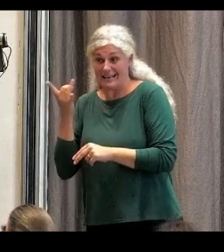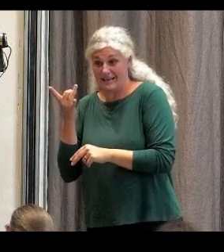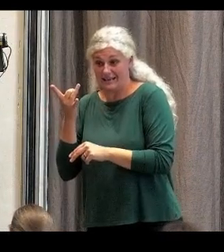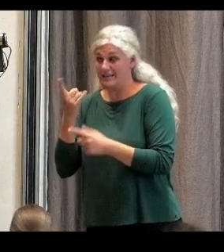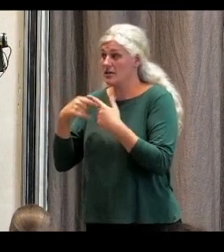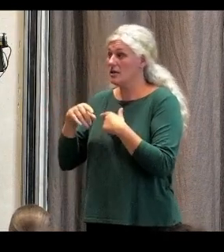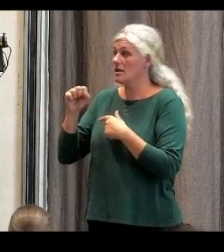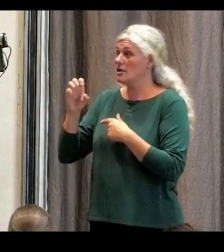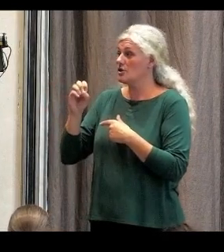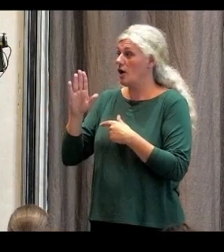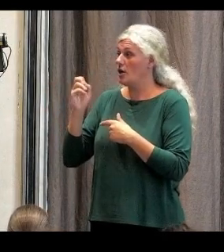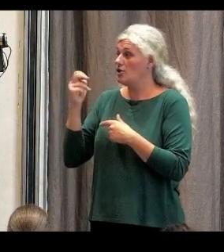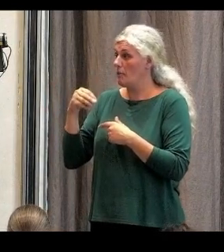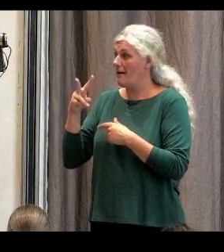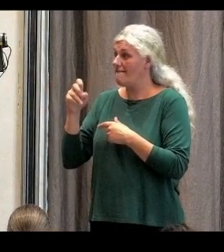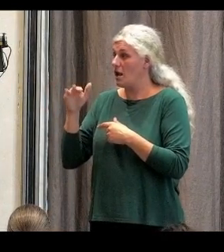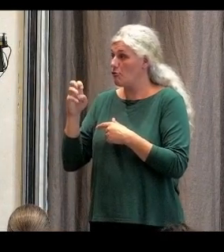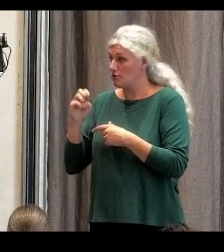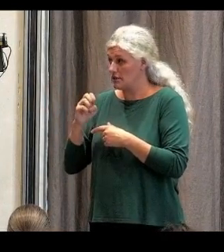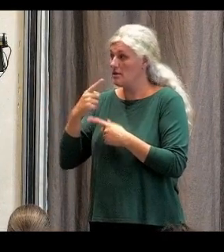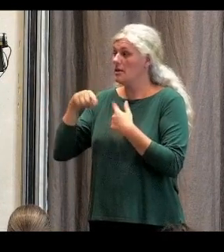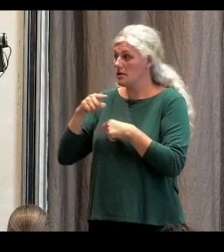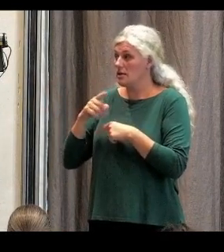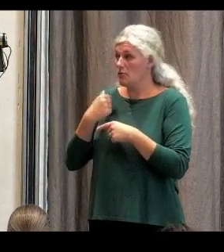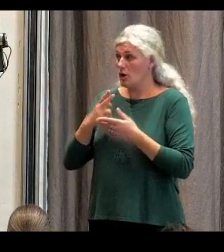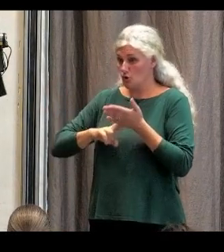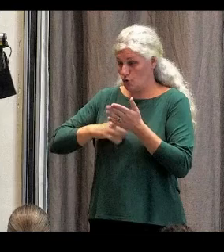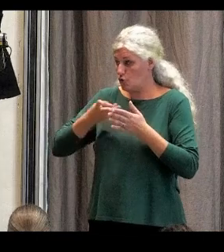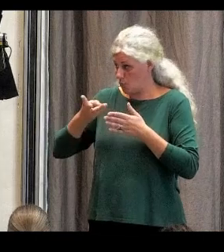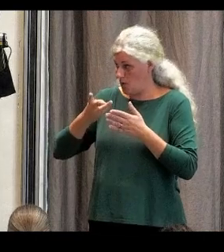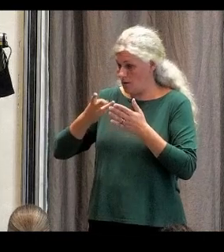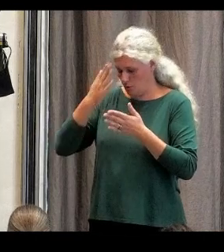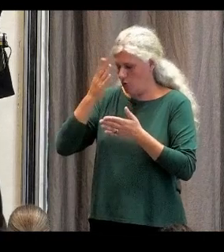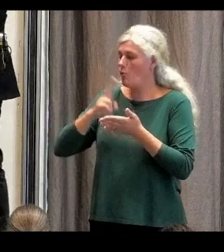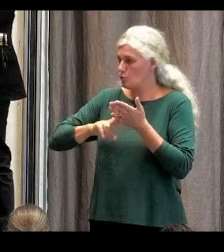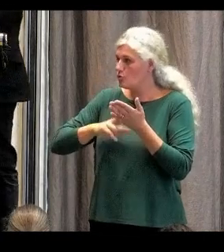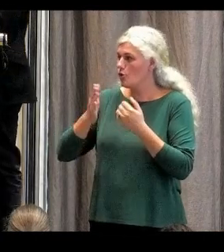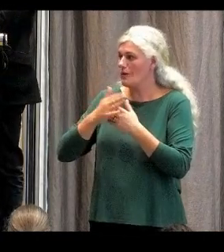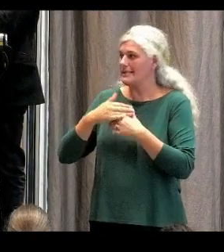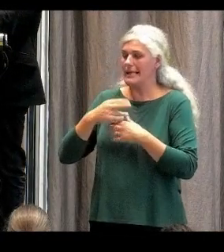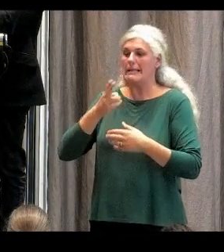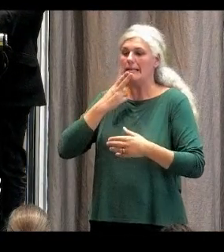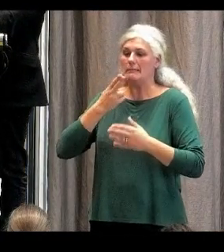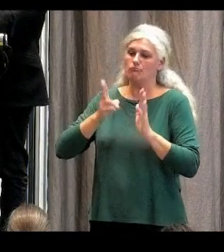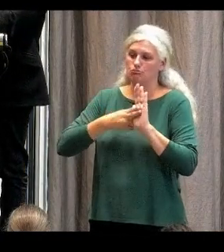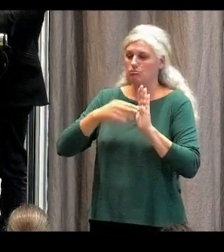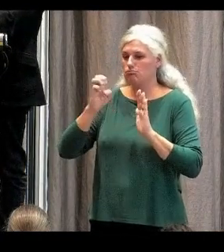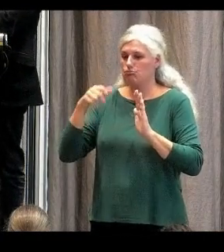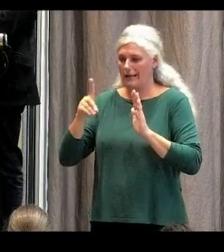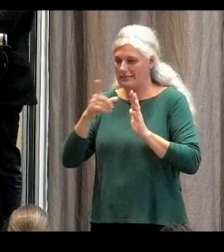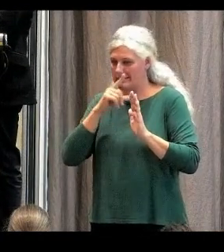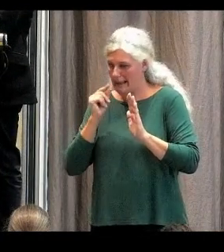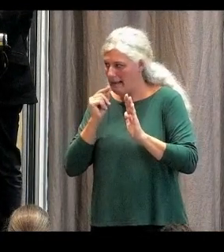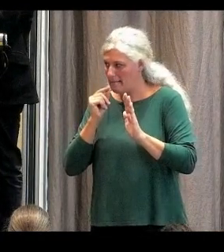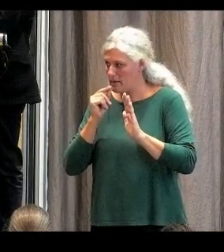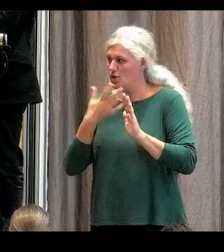sodium valproate, okay, that's Epilim, so over here we would be very much used to the medical, or the brand name, let's say, of the medication. So just